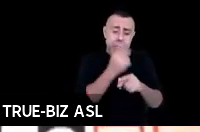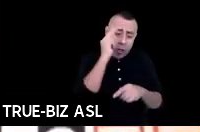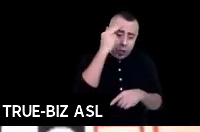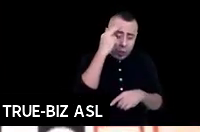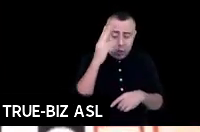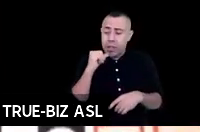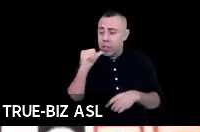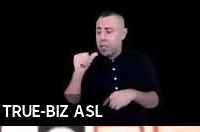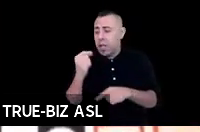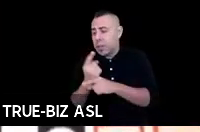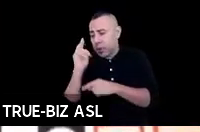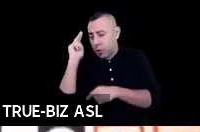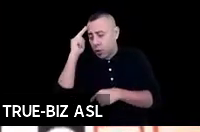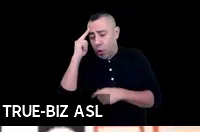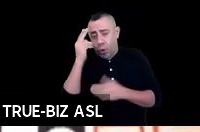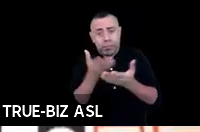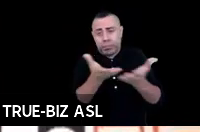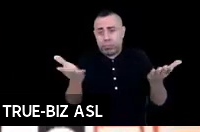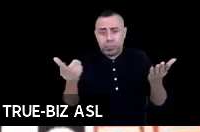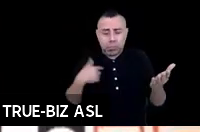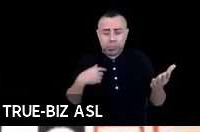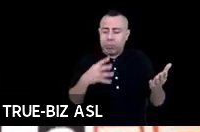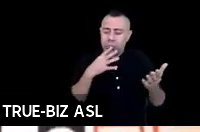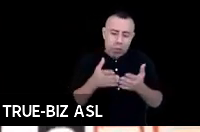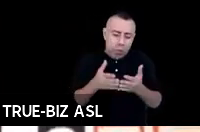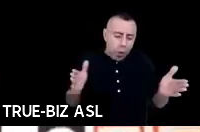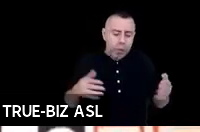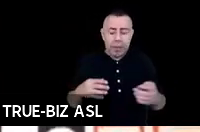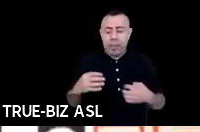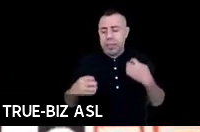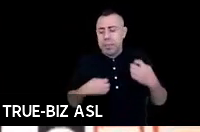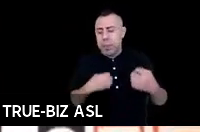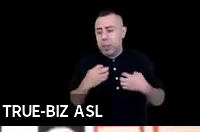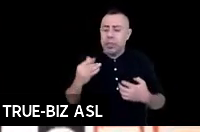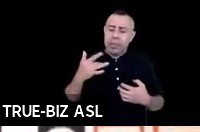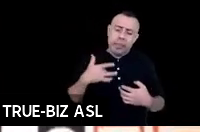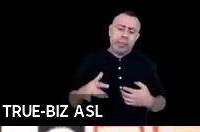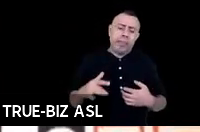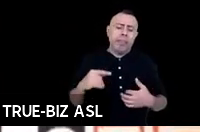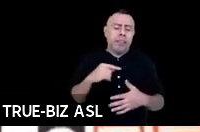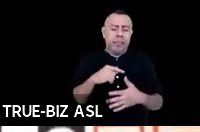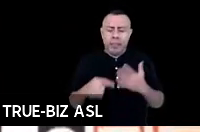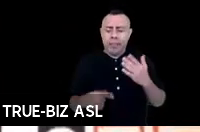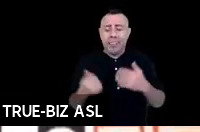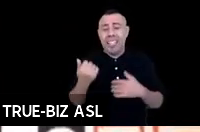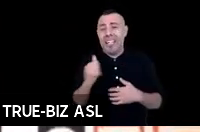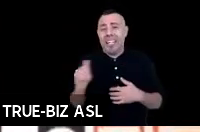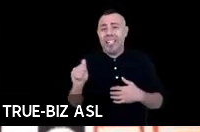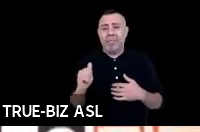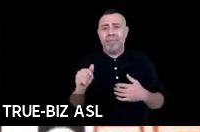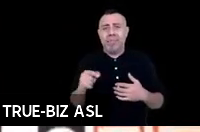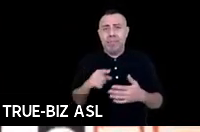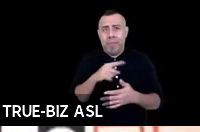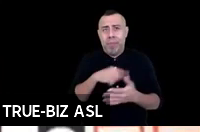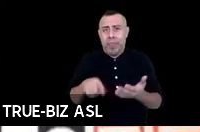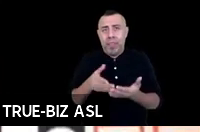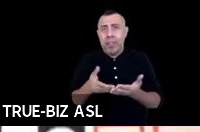speak openly about where we are emotionally or sensitively or any of those capacities.